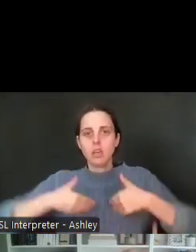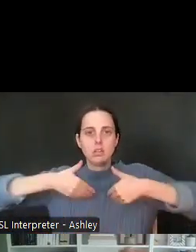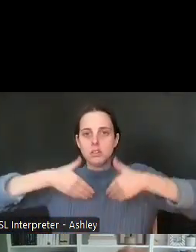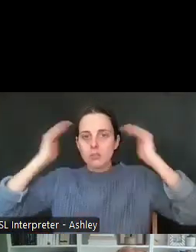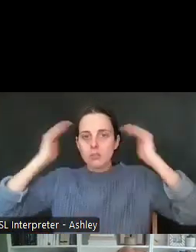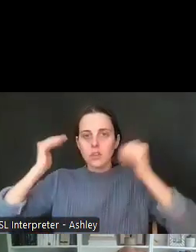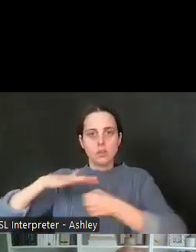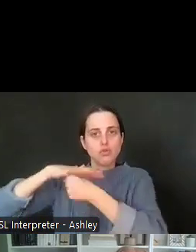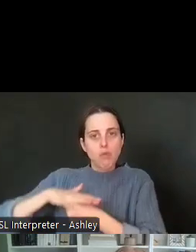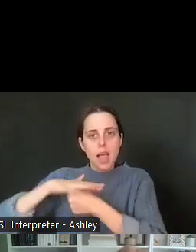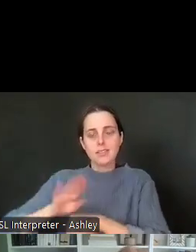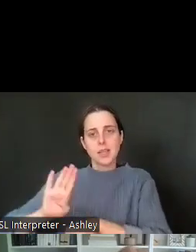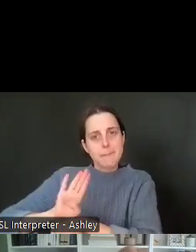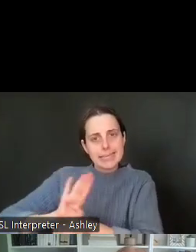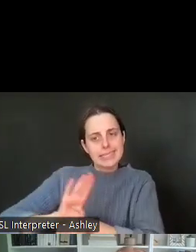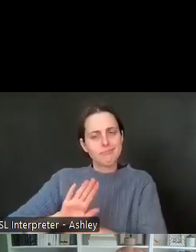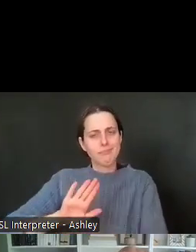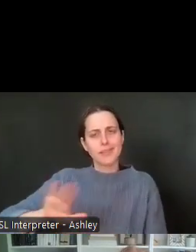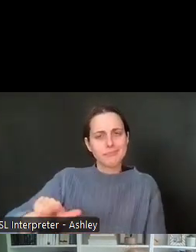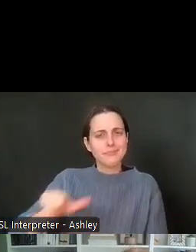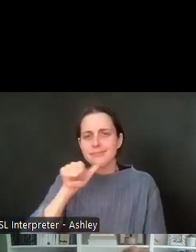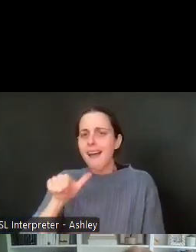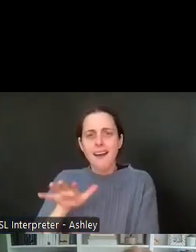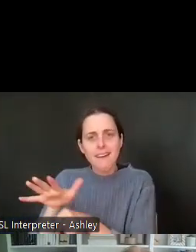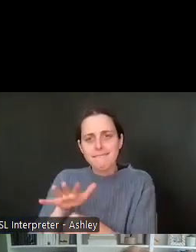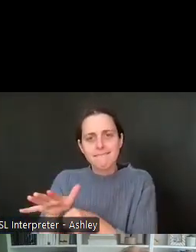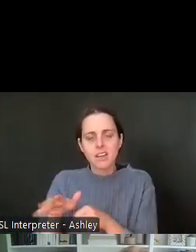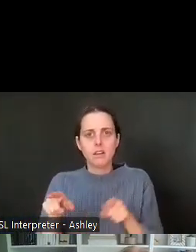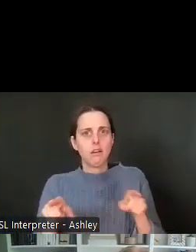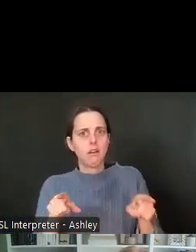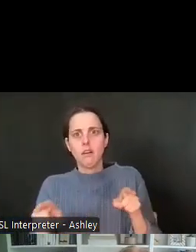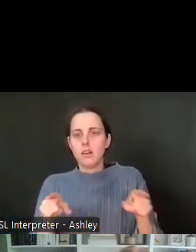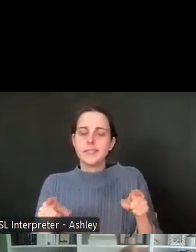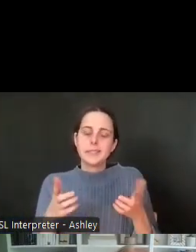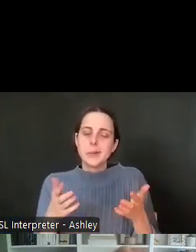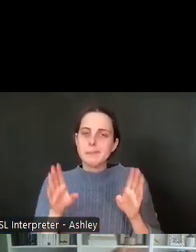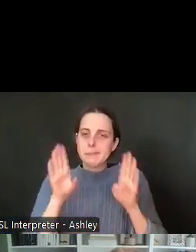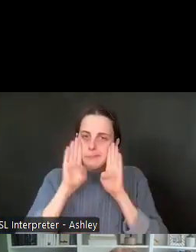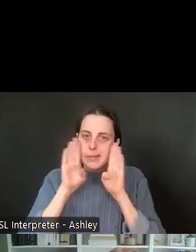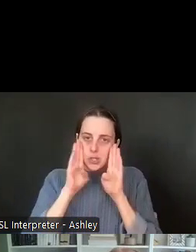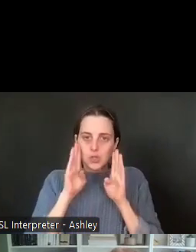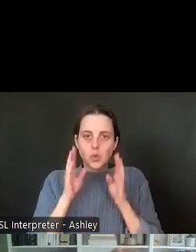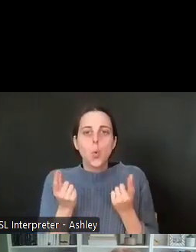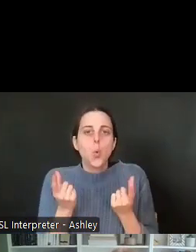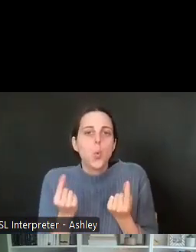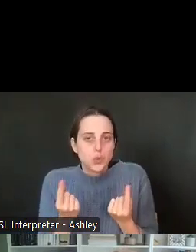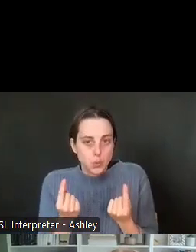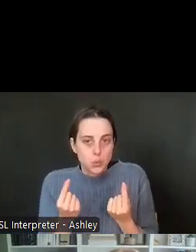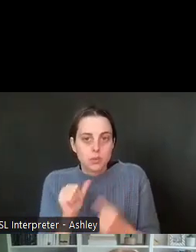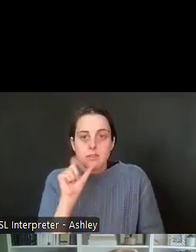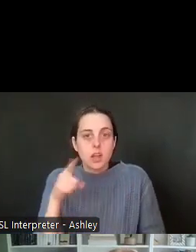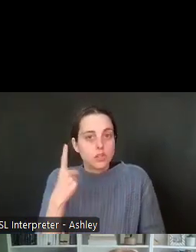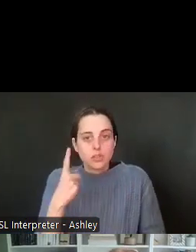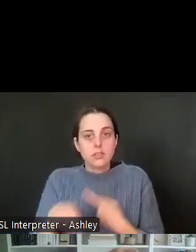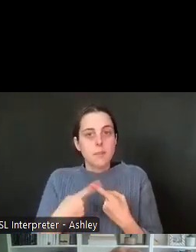busier you are, maybe that's what's rewarded. That's what people are going to pay attention to. So it's not just what you say